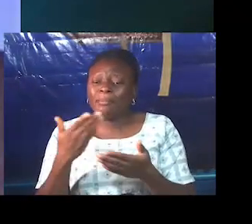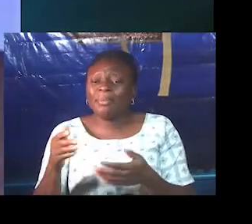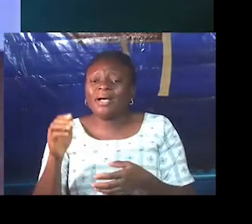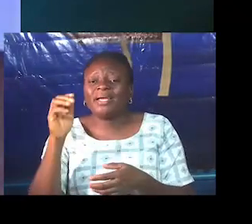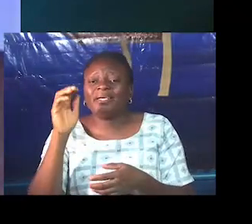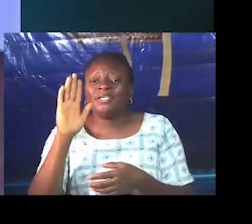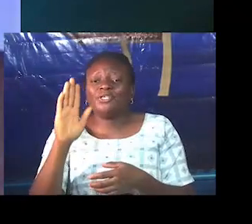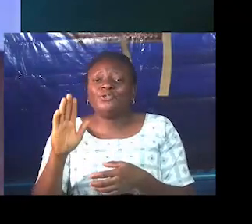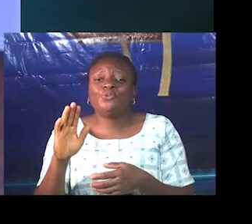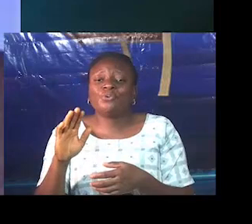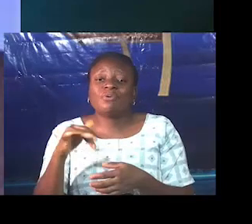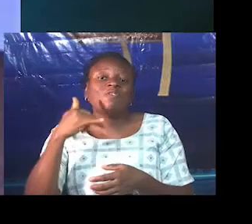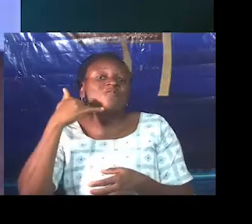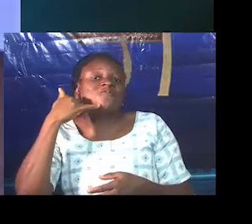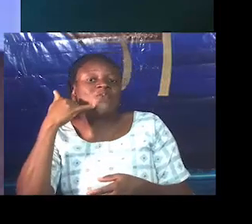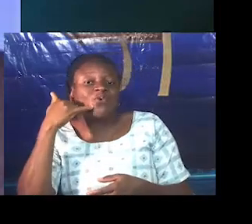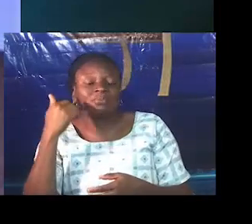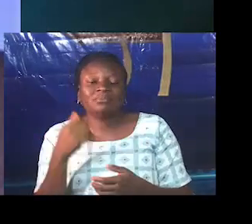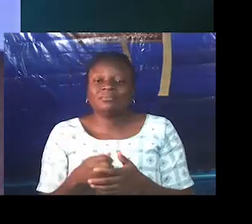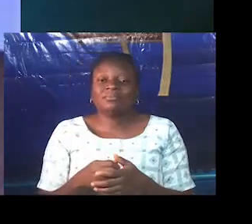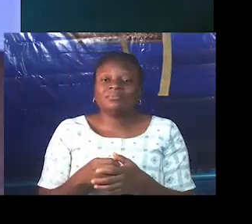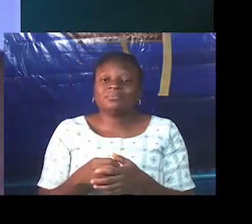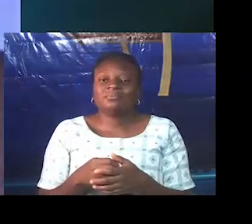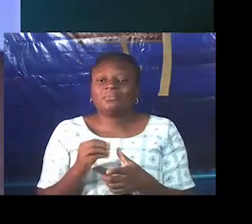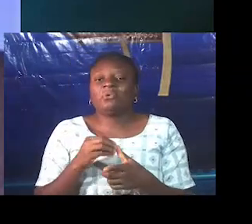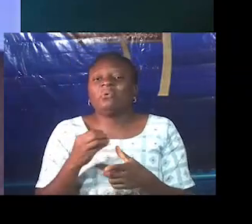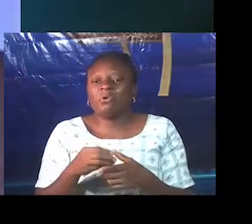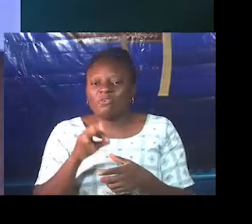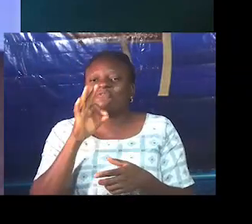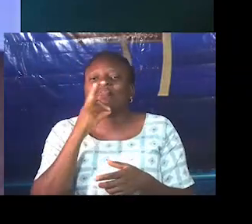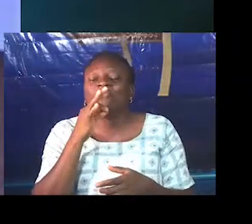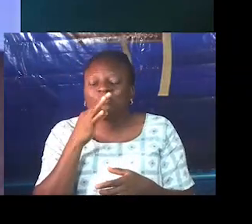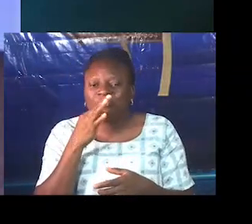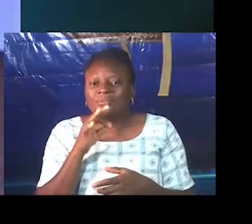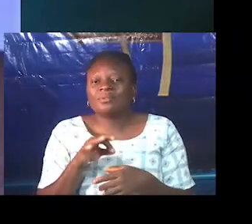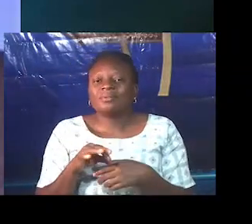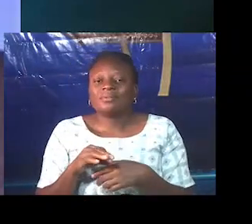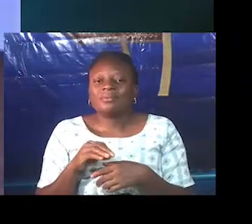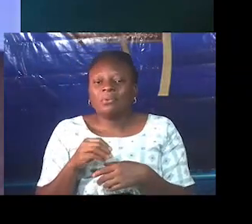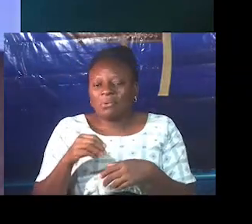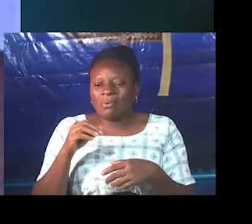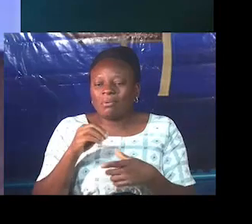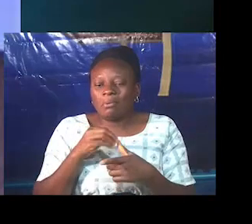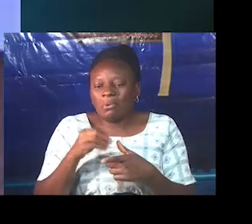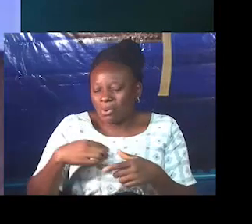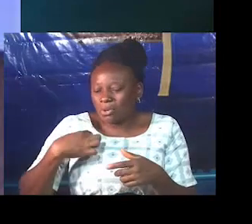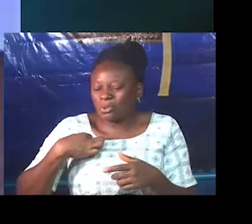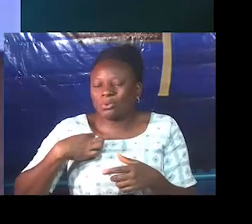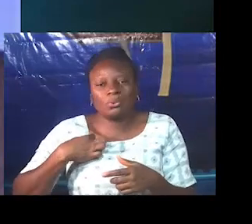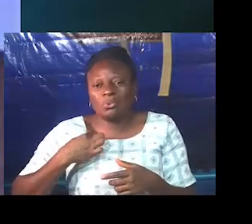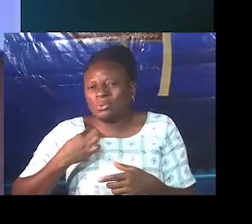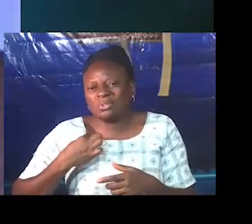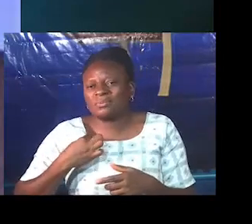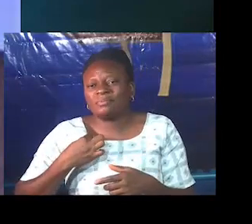I'm talking about may even be food. Don't let him furnish your house with their provisions. Tell him, no, not